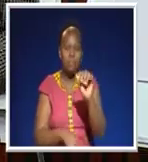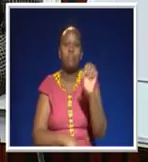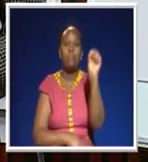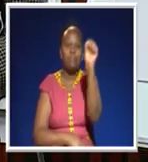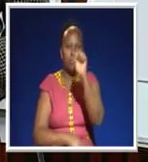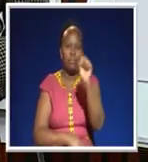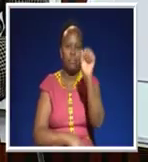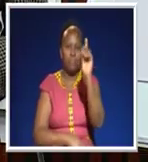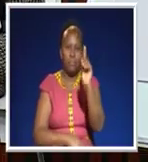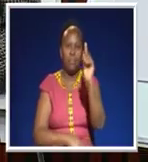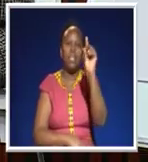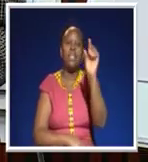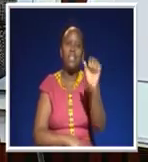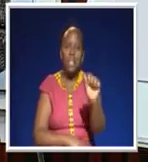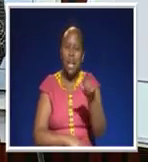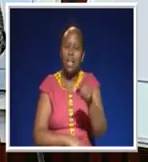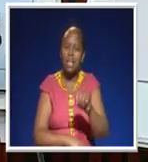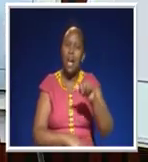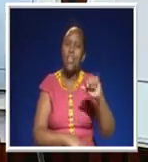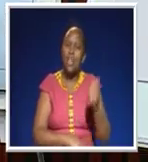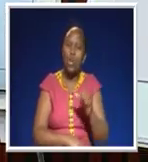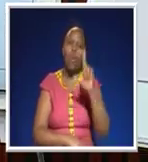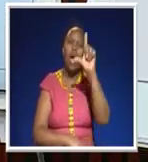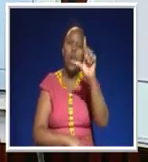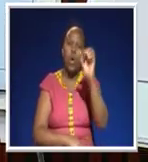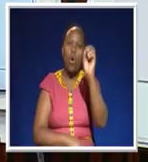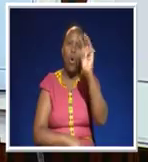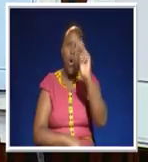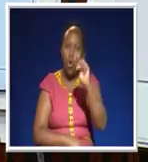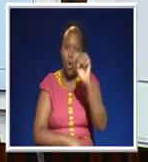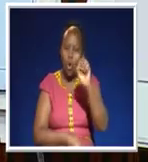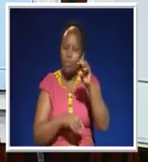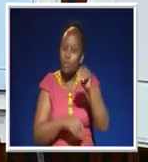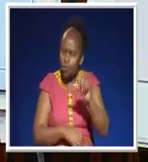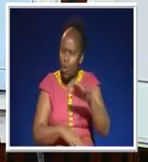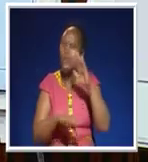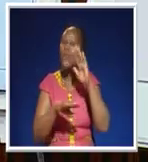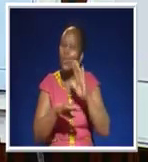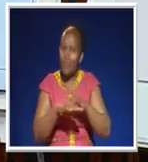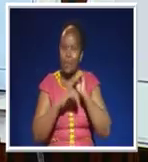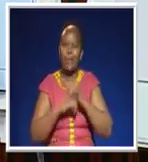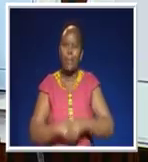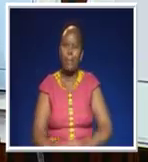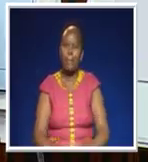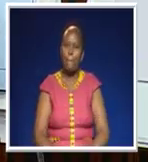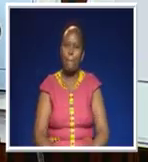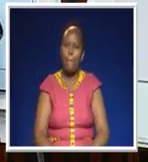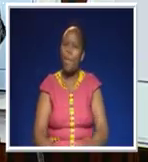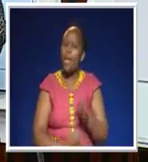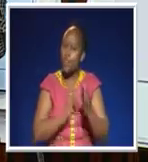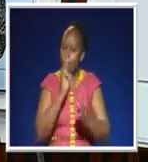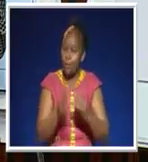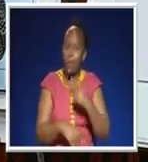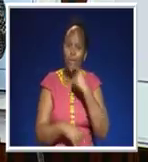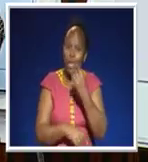sand, and loam soil. Wow, very good. If you have